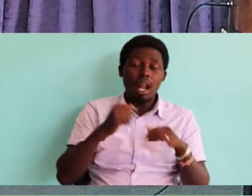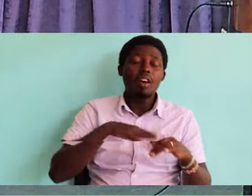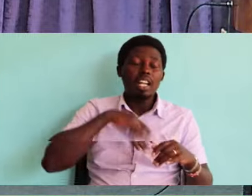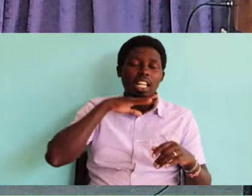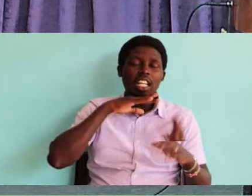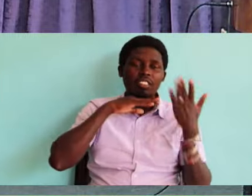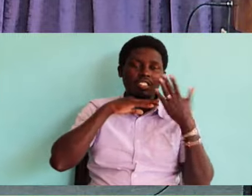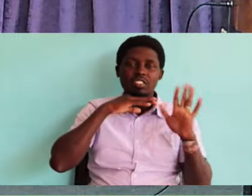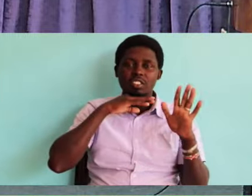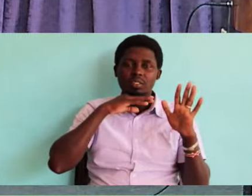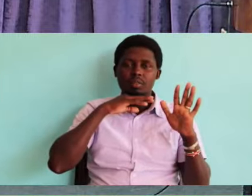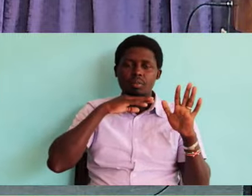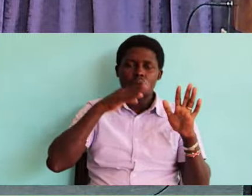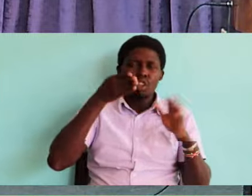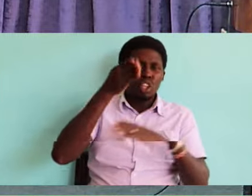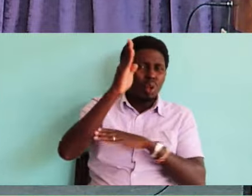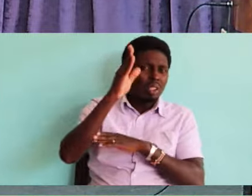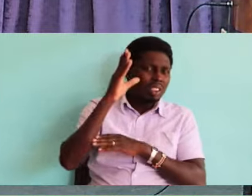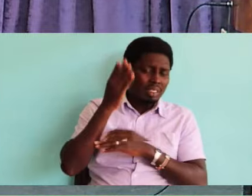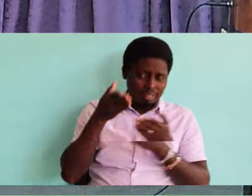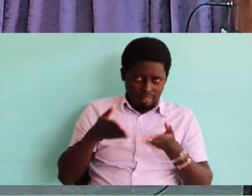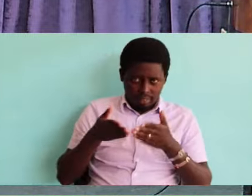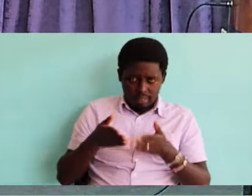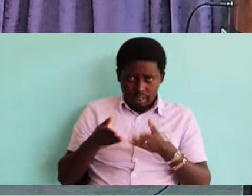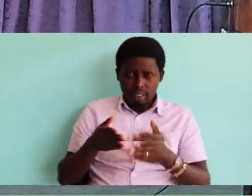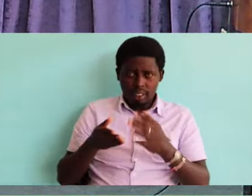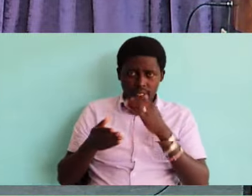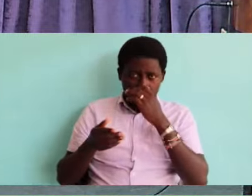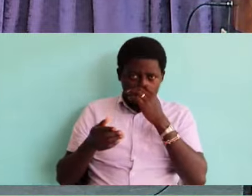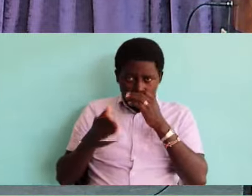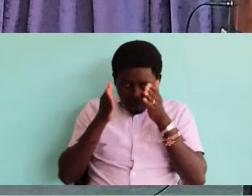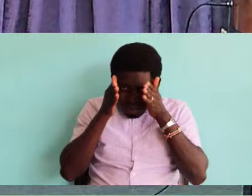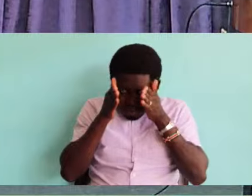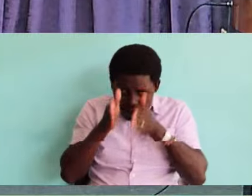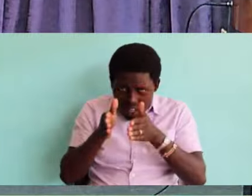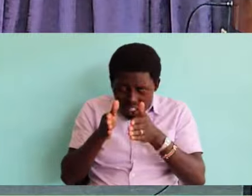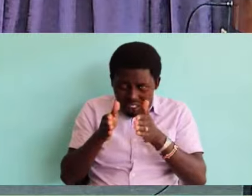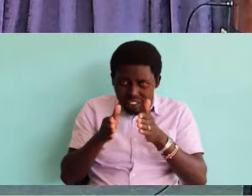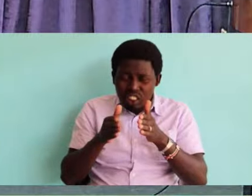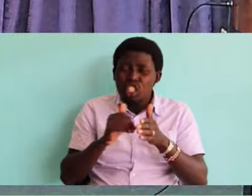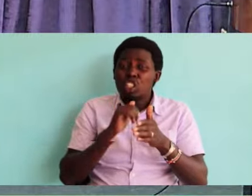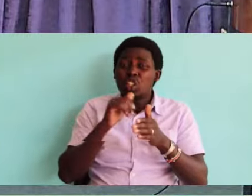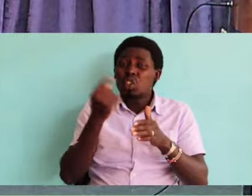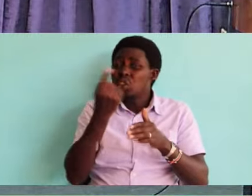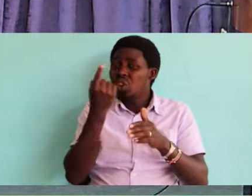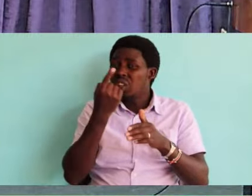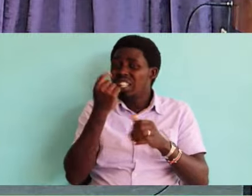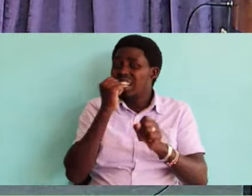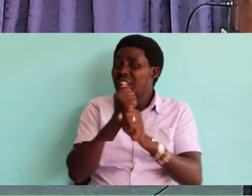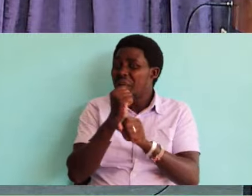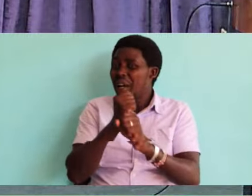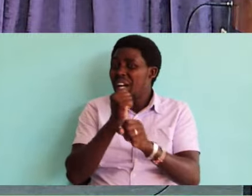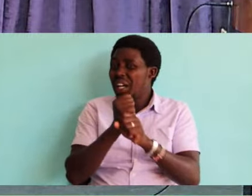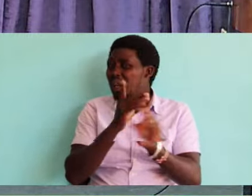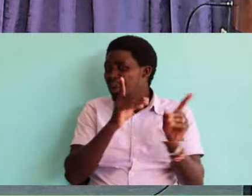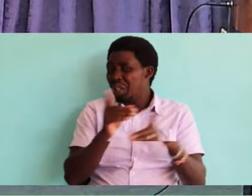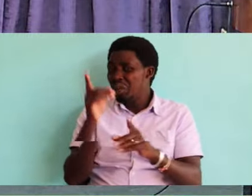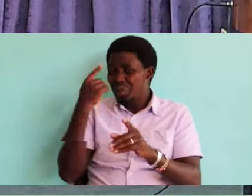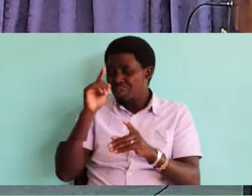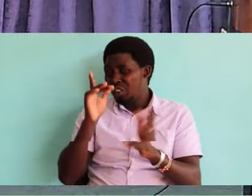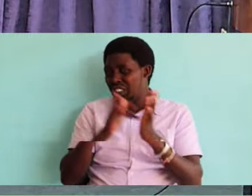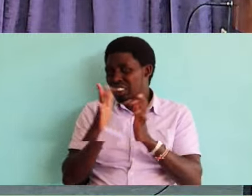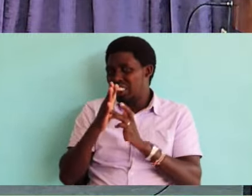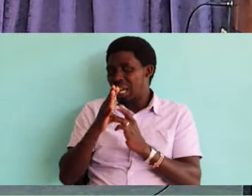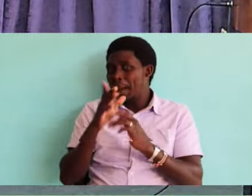So God here is concerned not just about the work that we are doing for him,